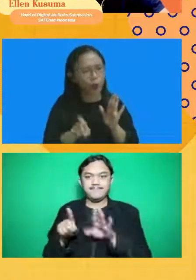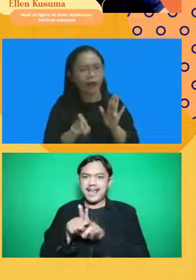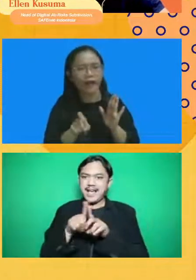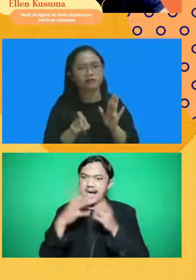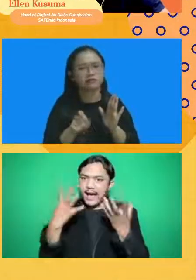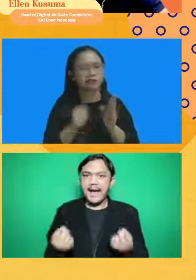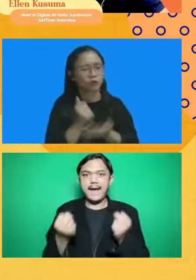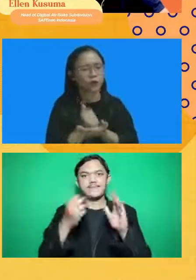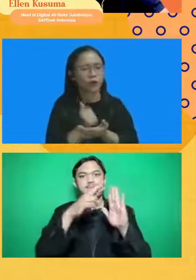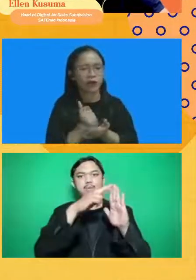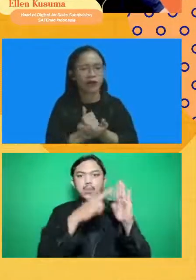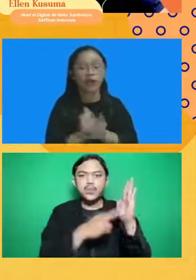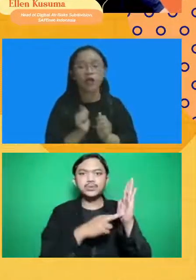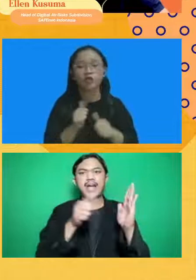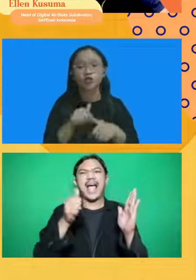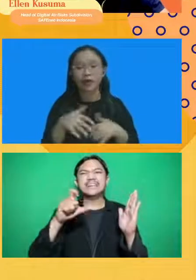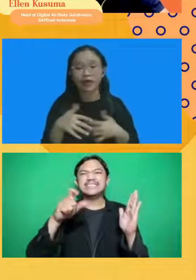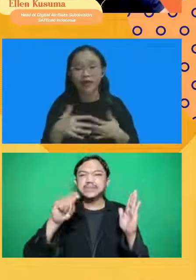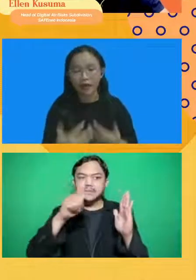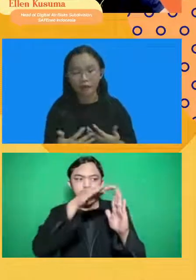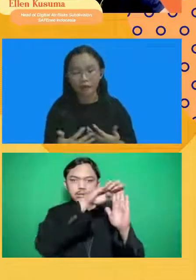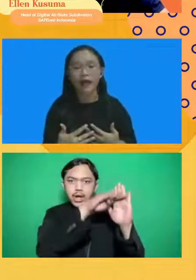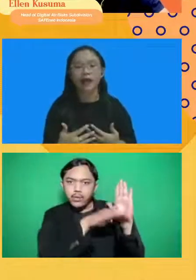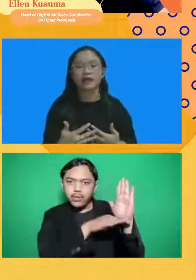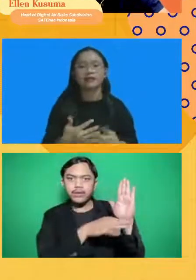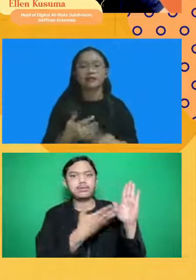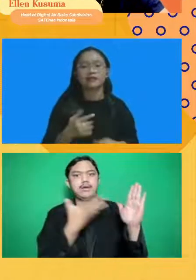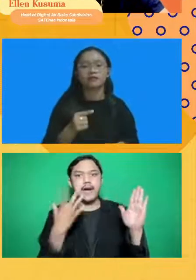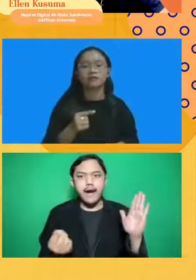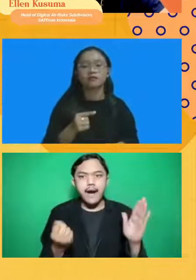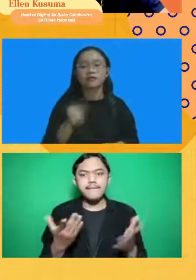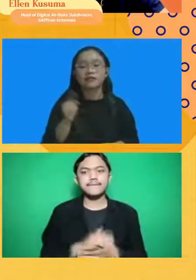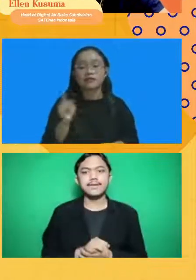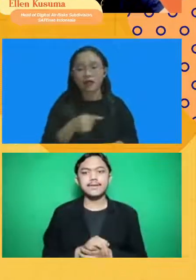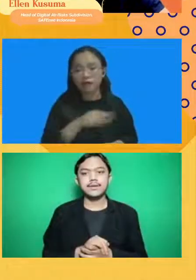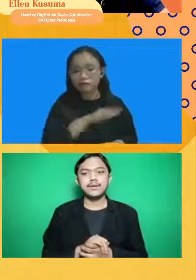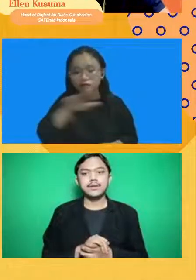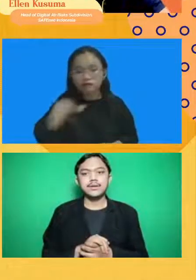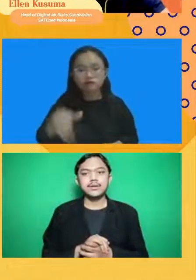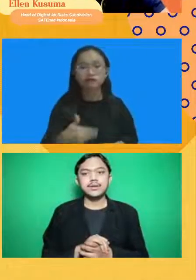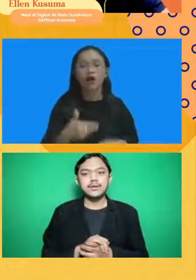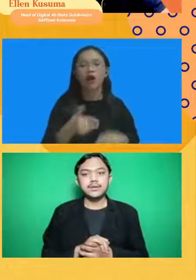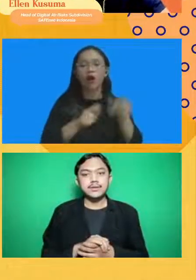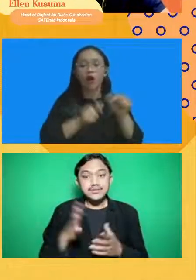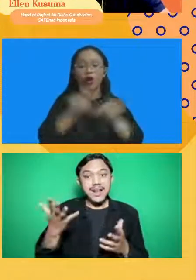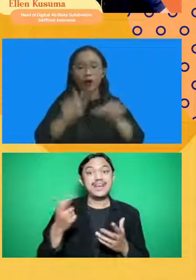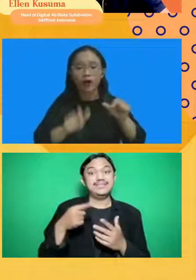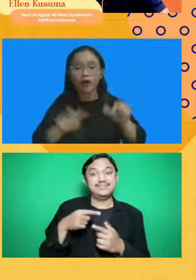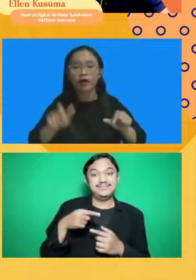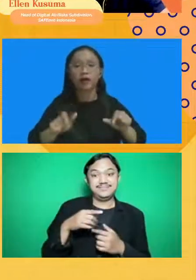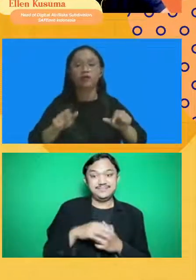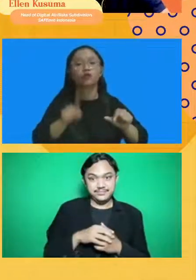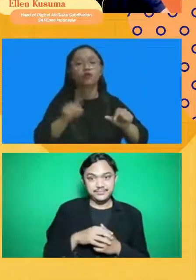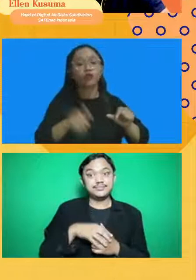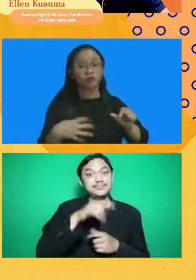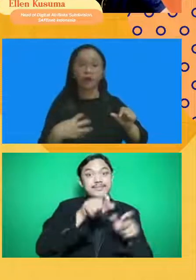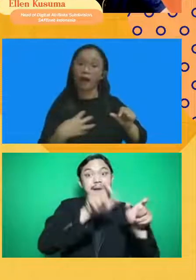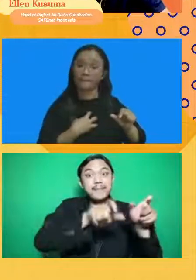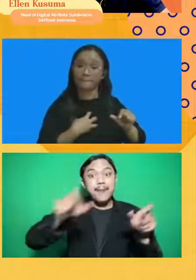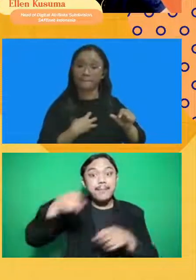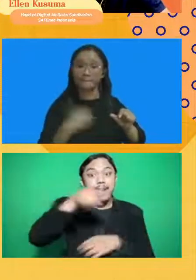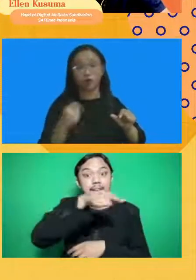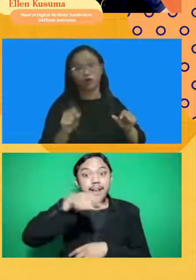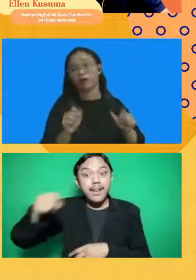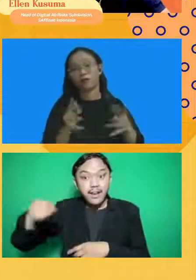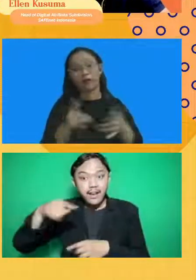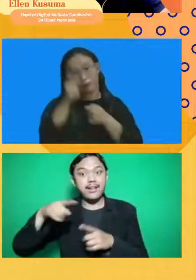implement something that is actually infringing on others' human rights, right? So that